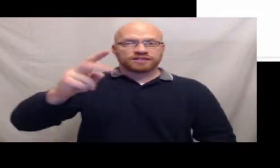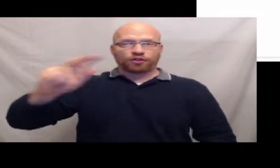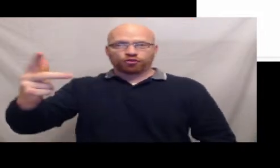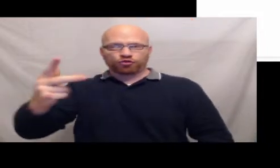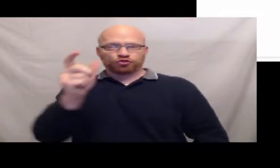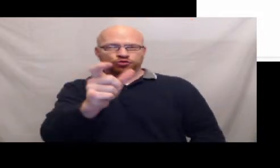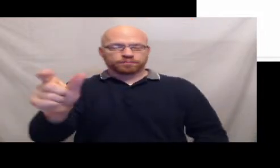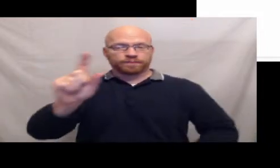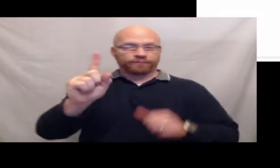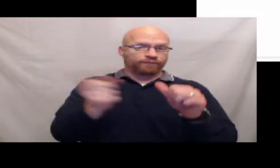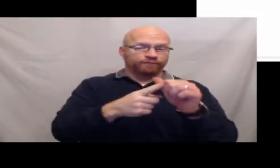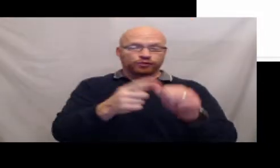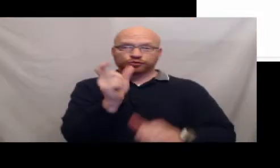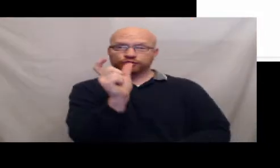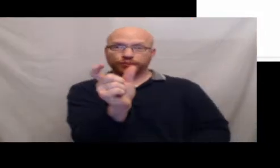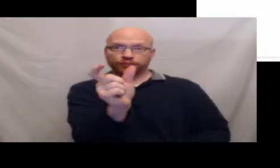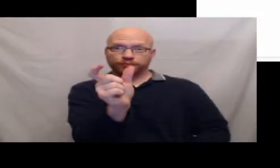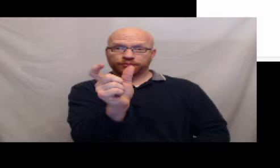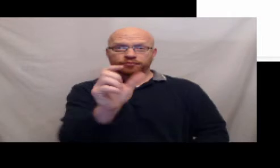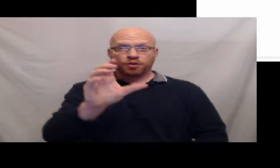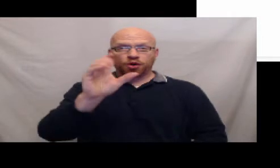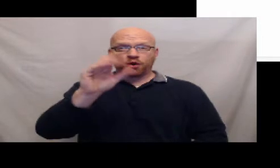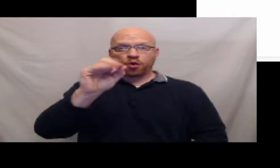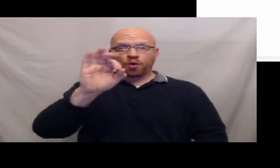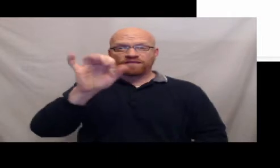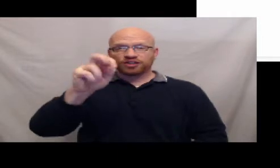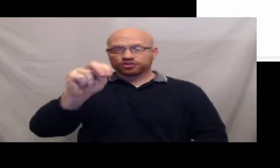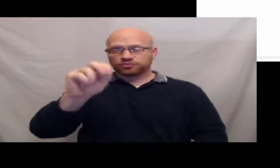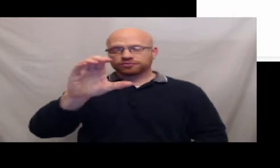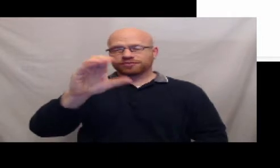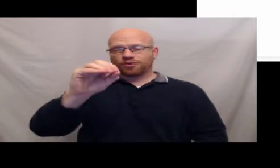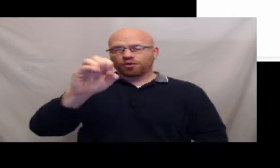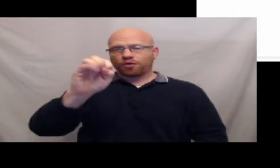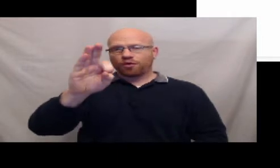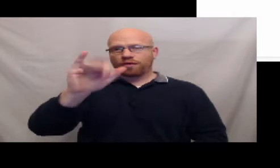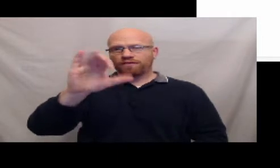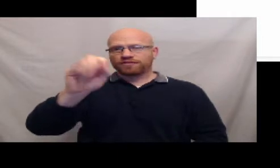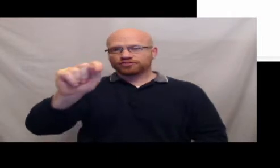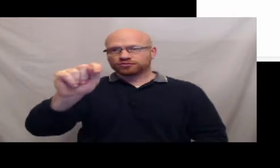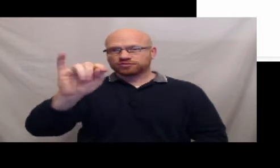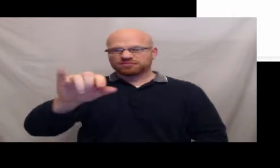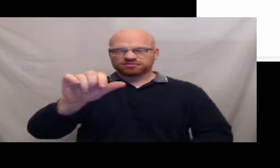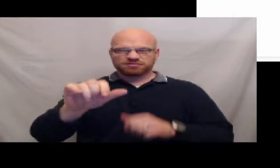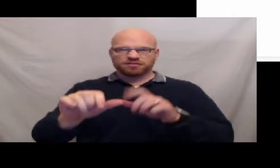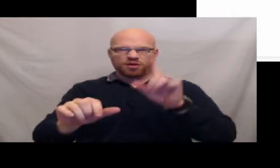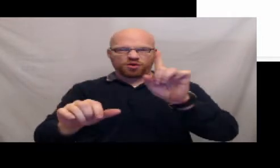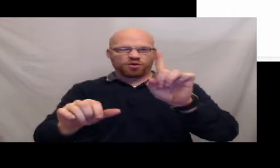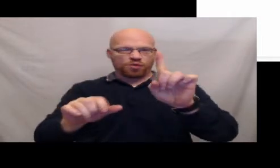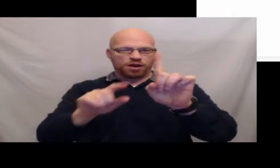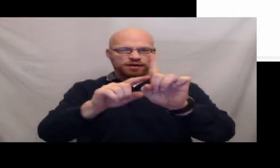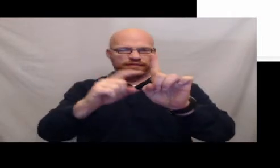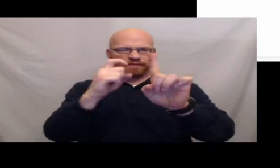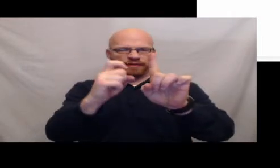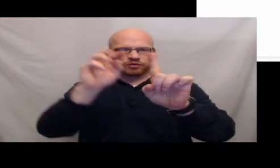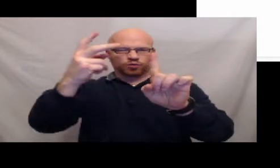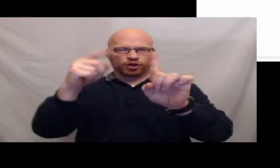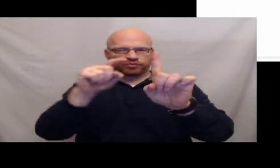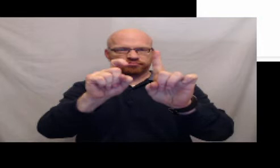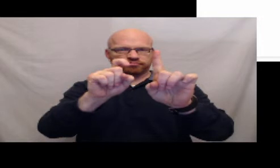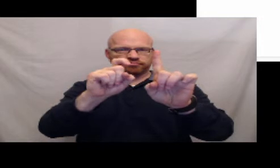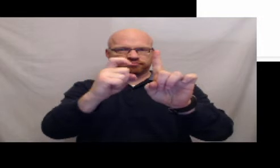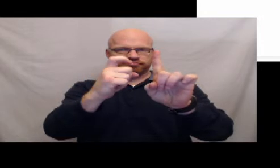we have a first and second and third term. Our first term, the coefficient, is 1,